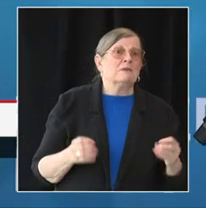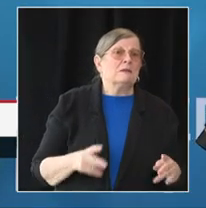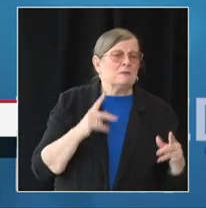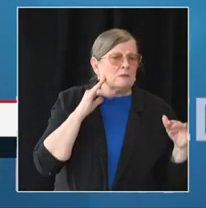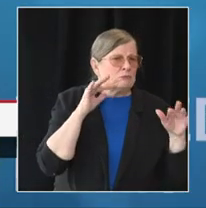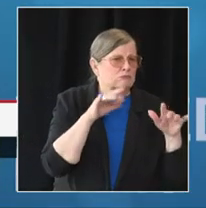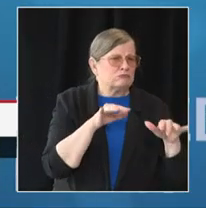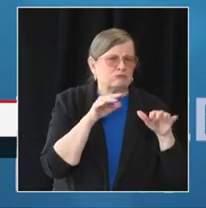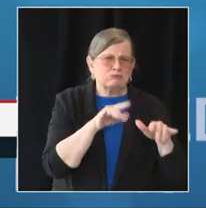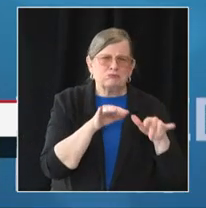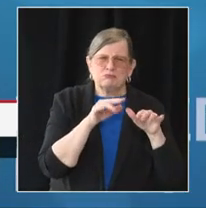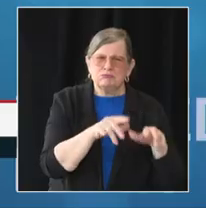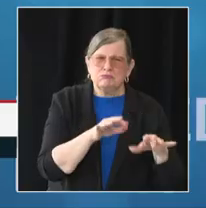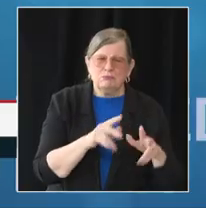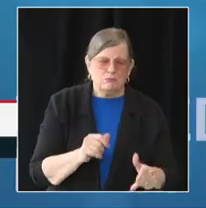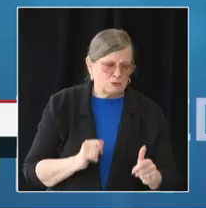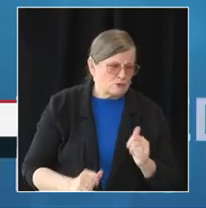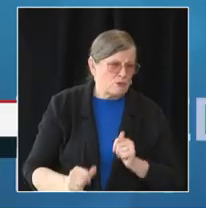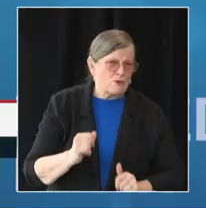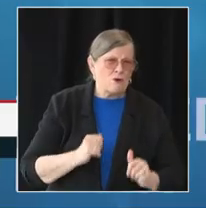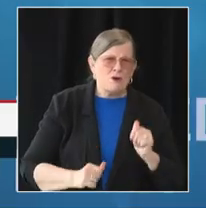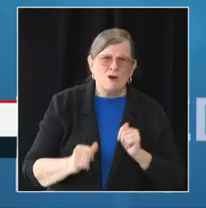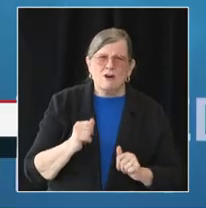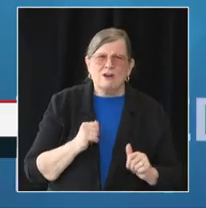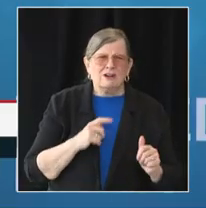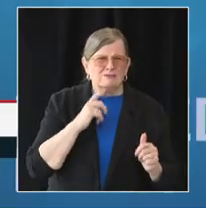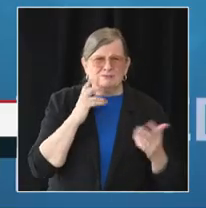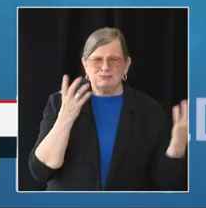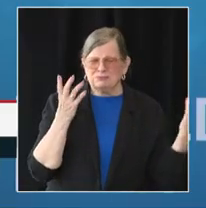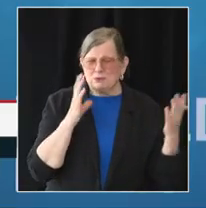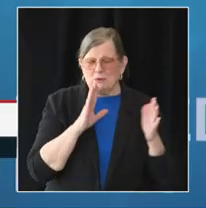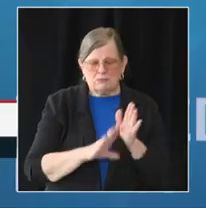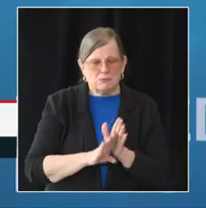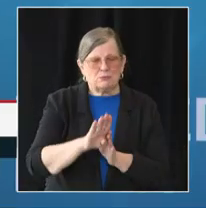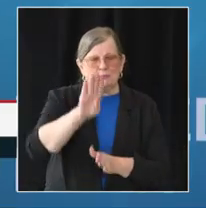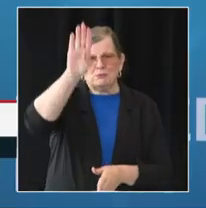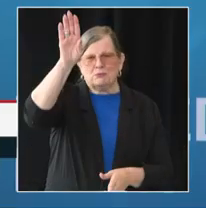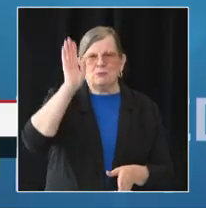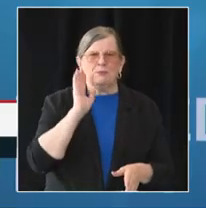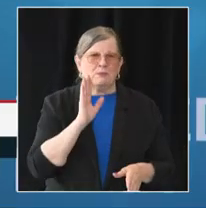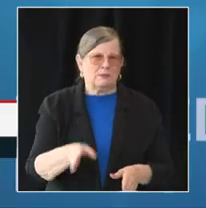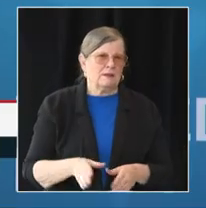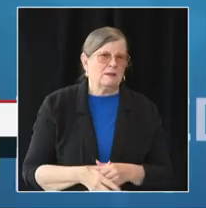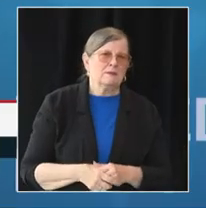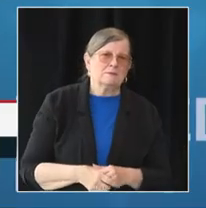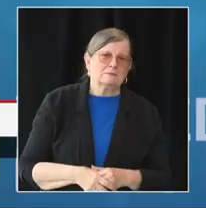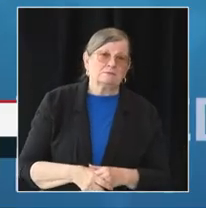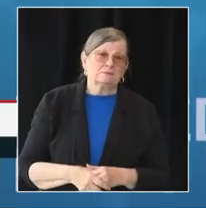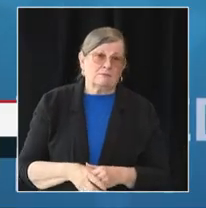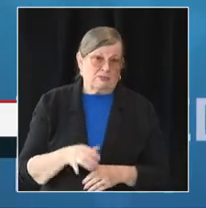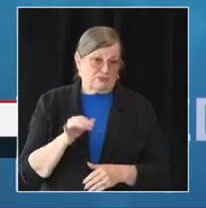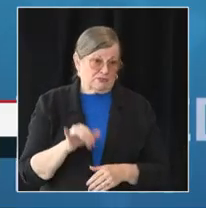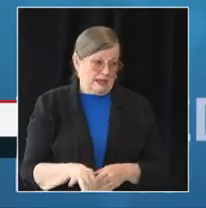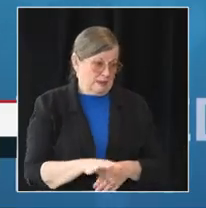that just exploded. So that business, monumental sports, is a very important business for